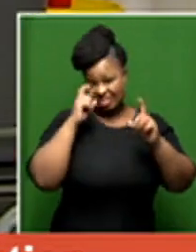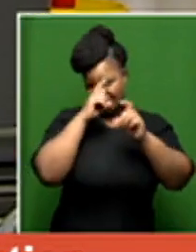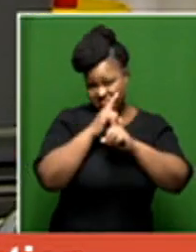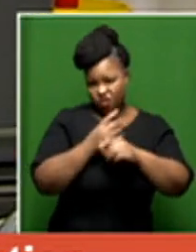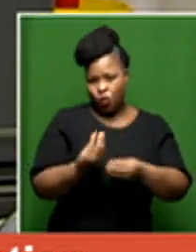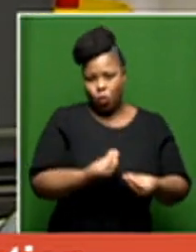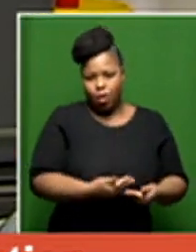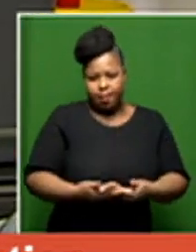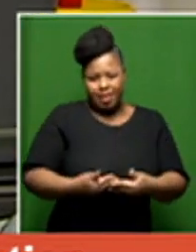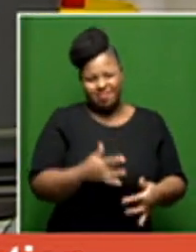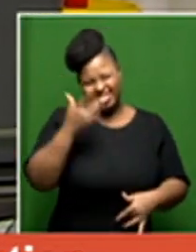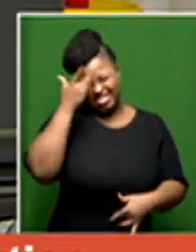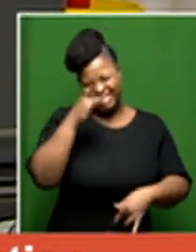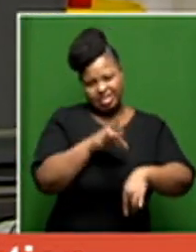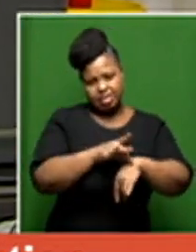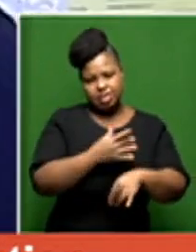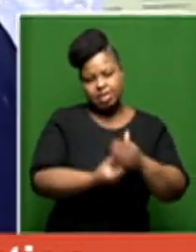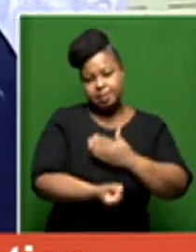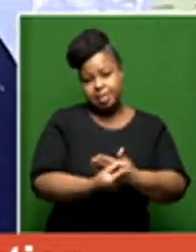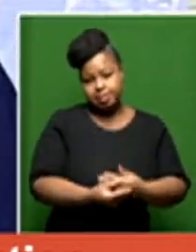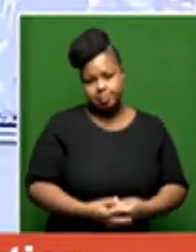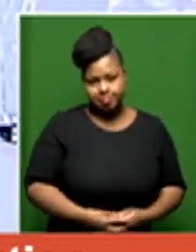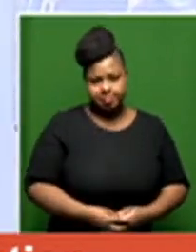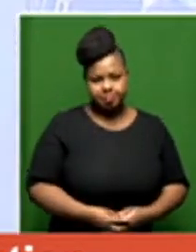complications or childhood illnesses that are there.